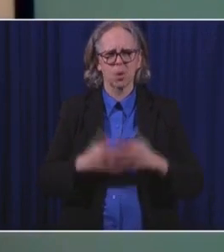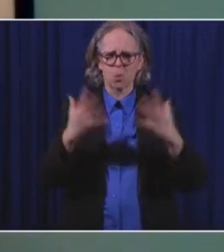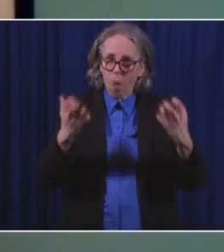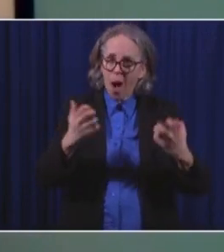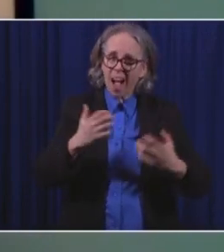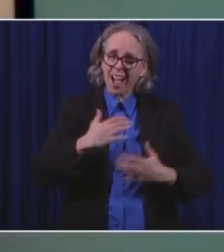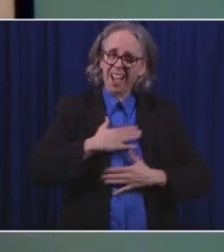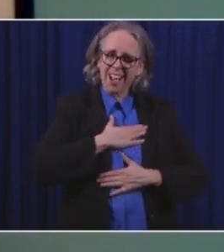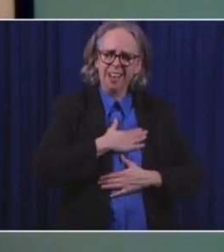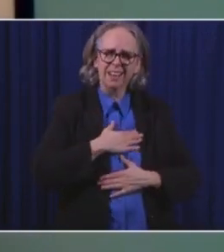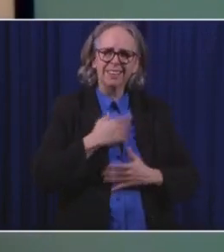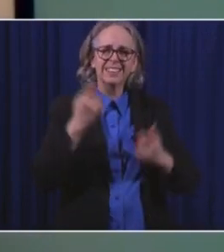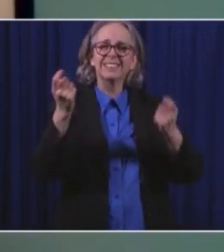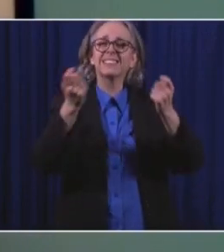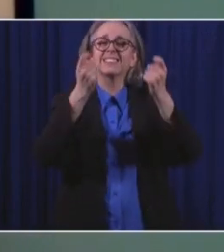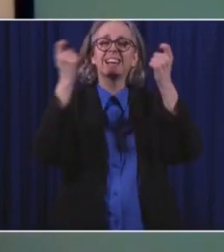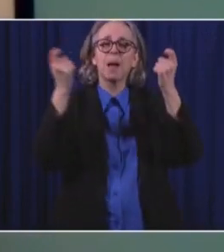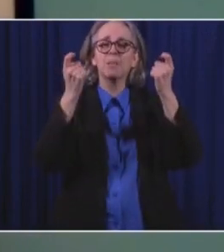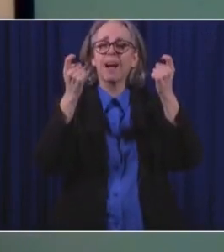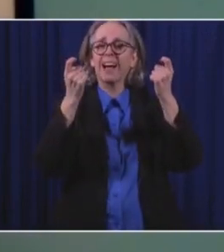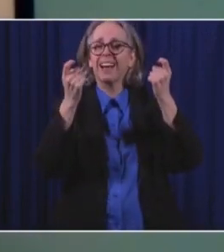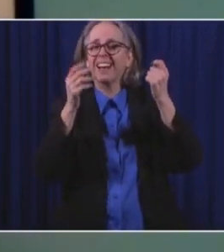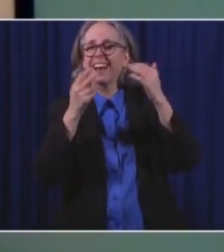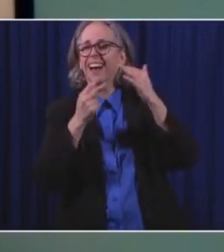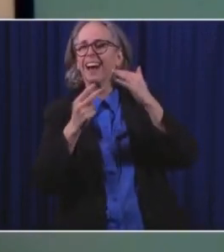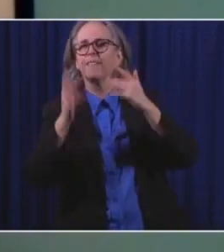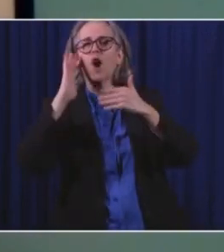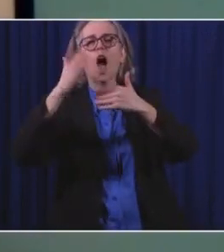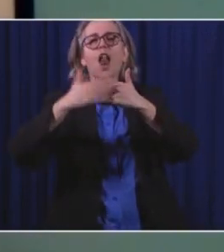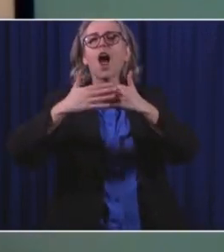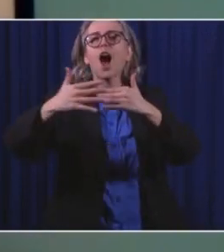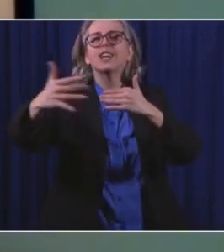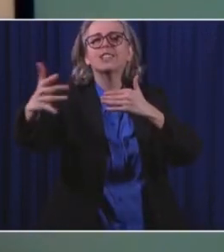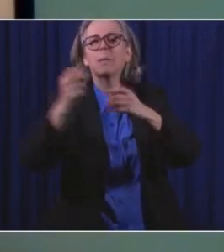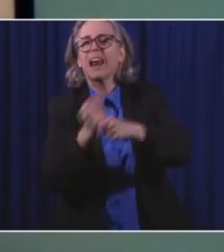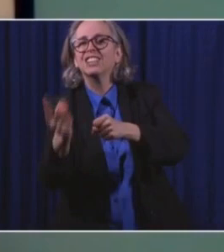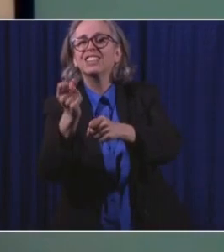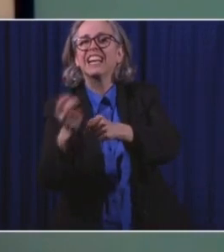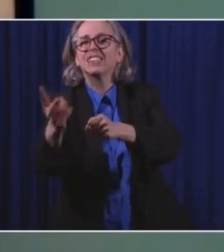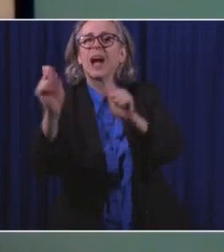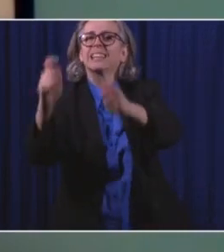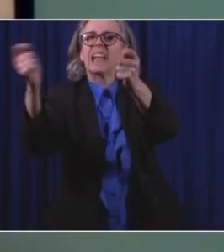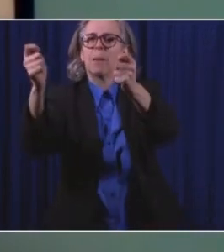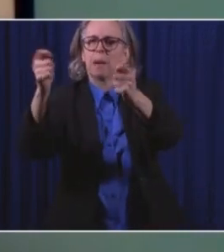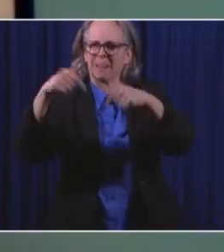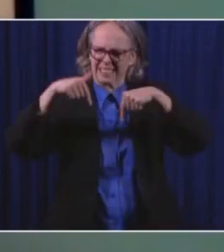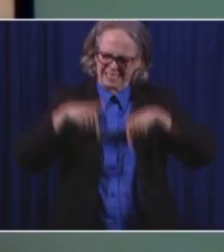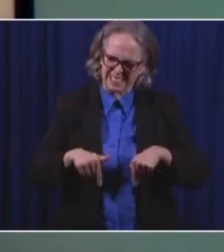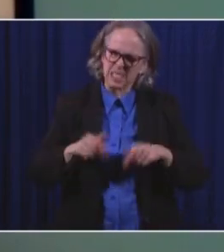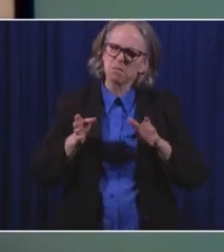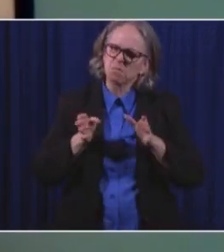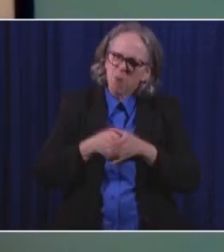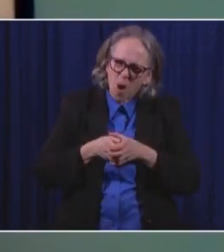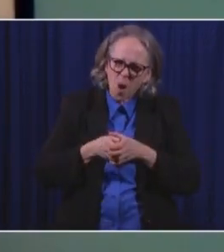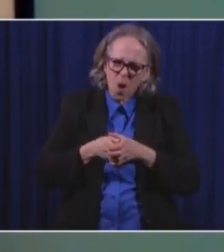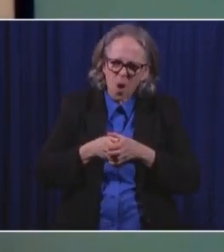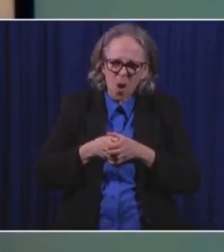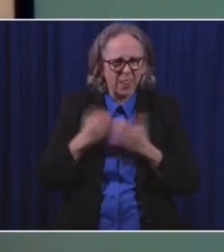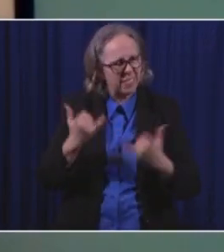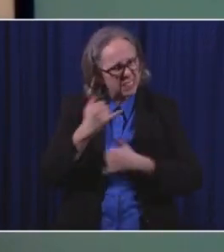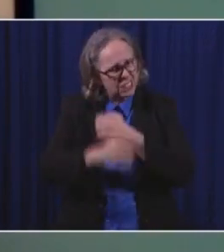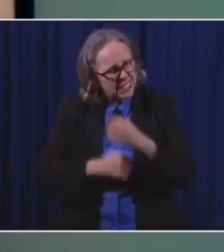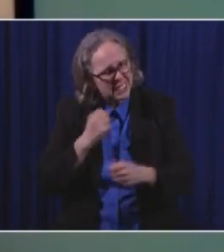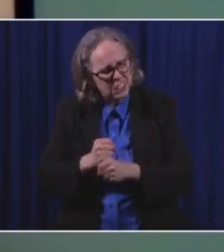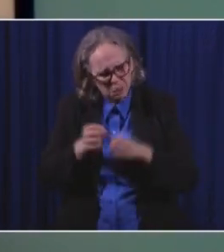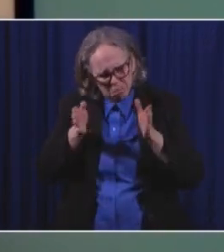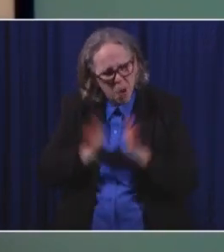parties, the anniversary celebrations that we can plan on having next year and the years to come. I plan on celebrating big the day that we can